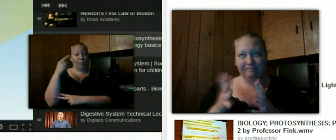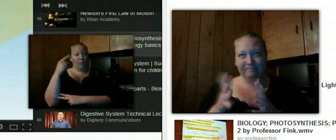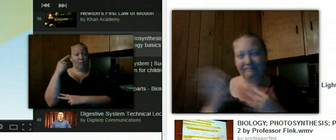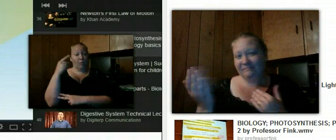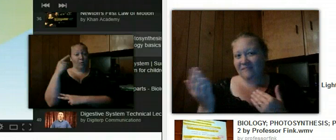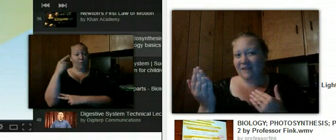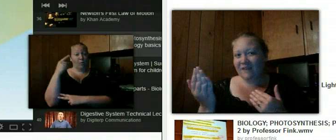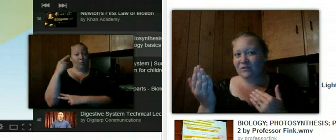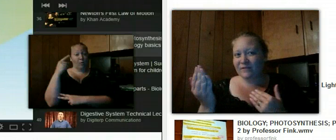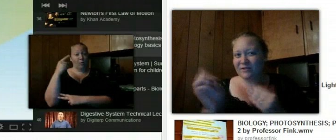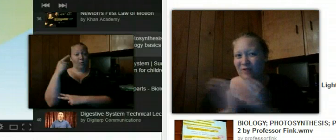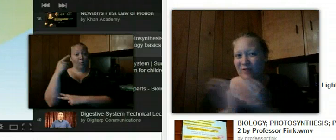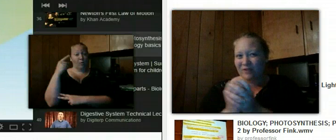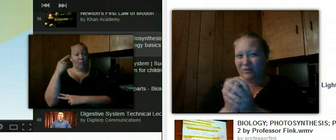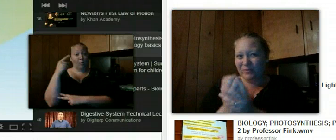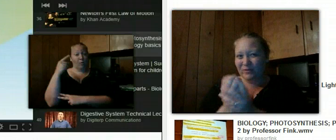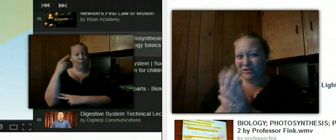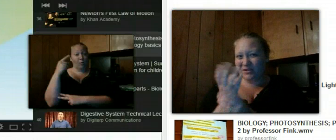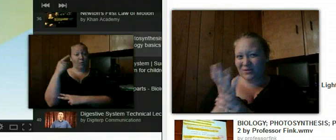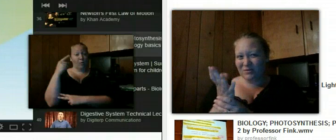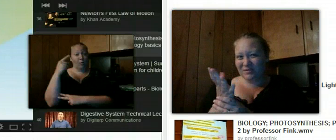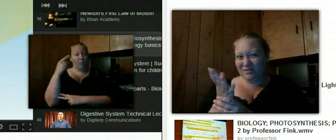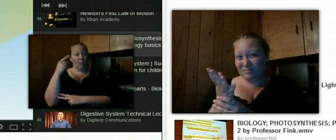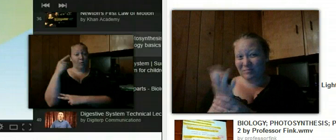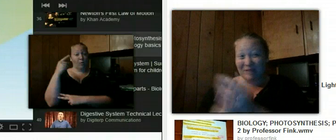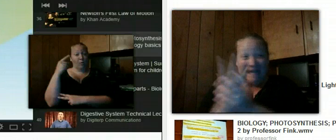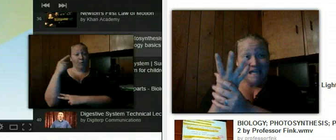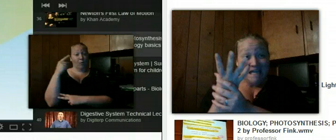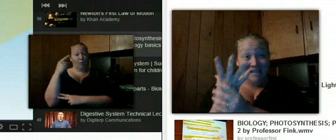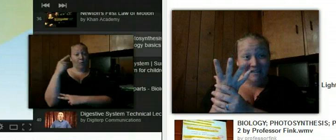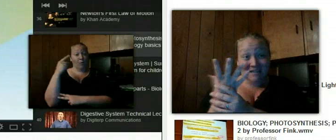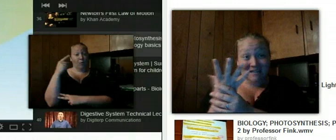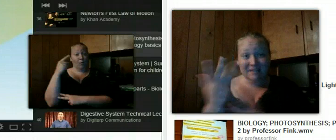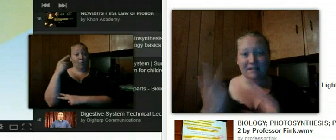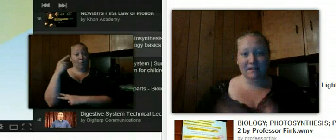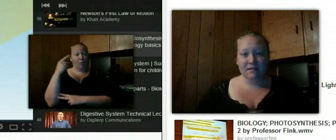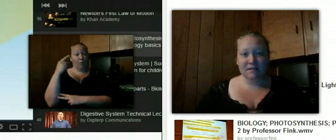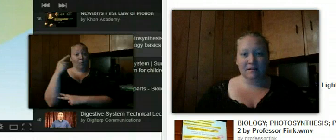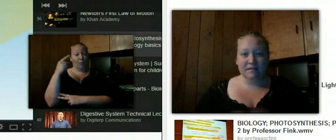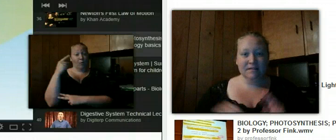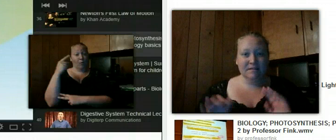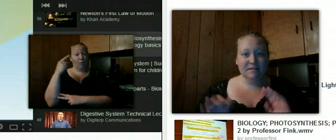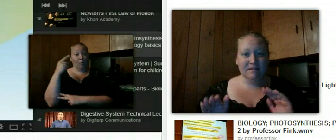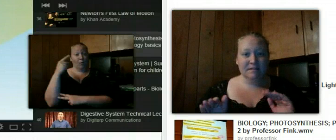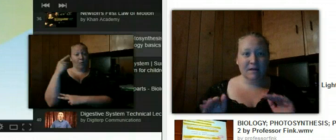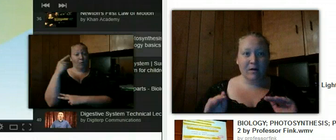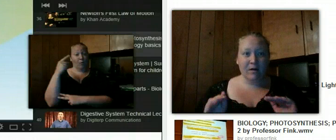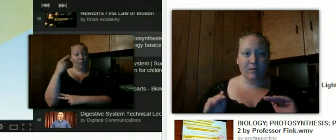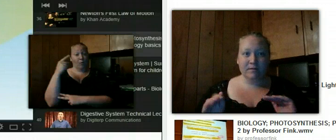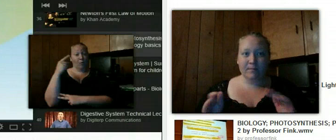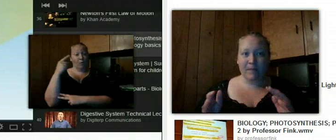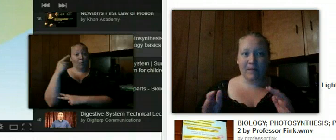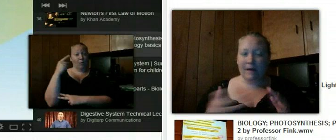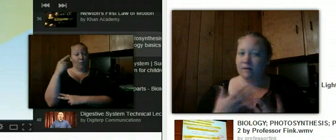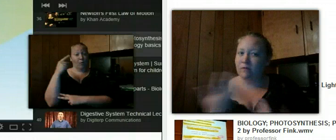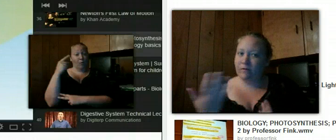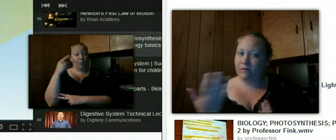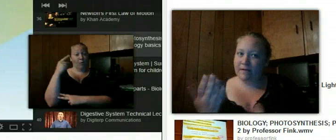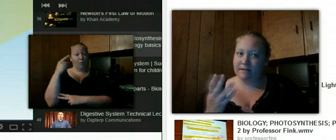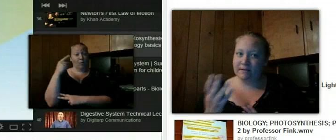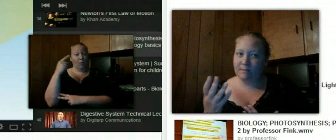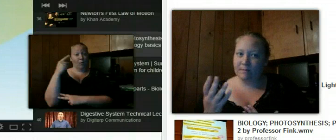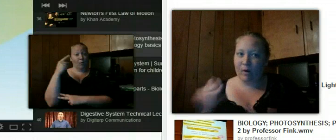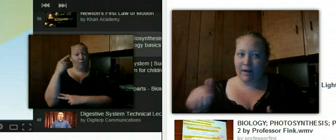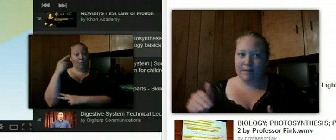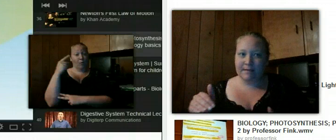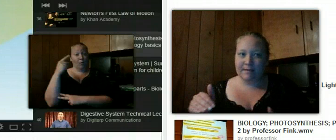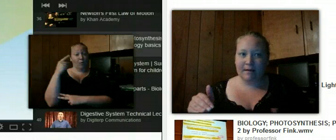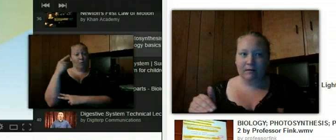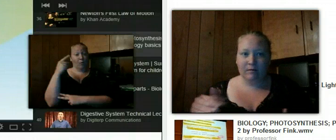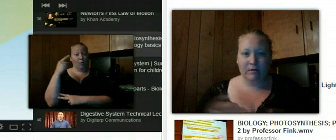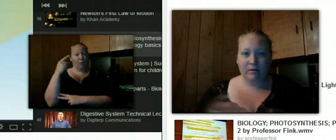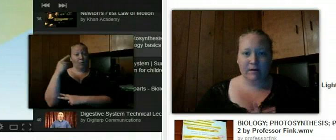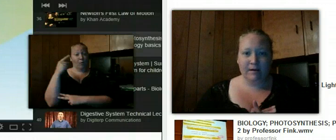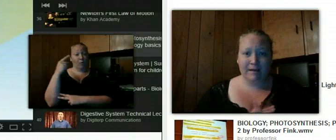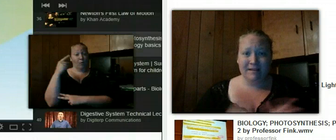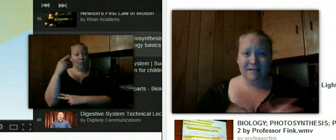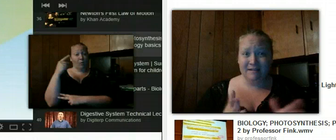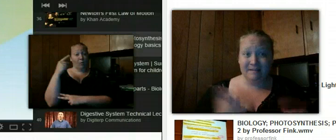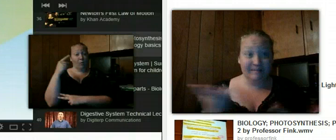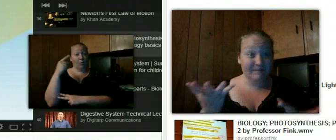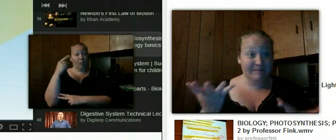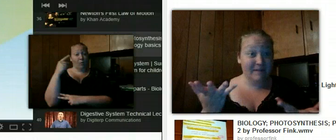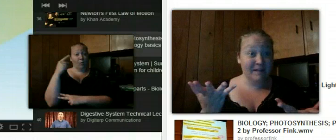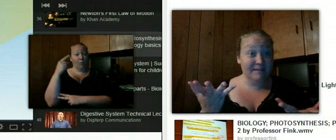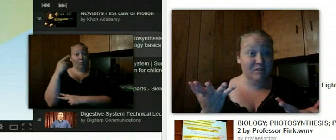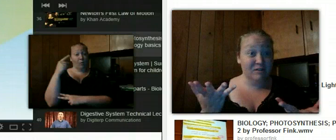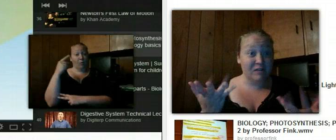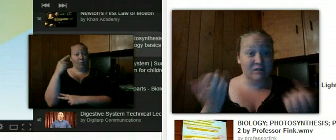I don't know if that's correct or we just use plant. So I don't know if that's more ASL or not. I